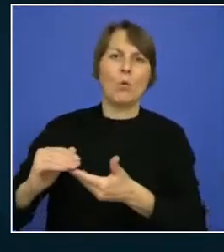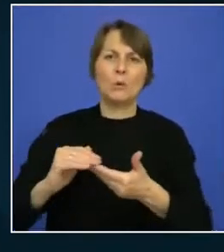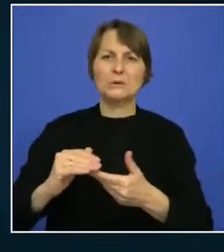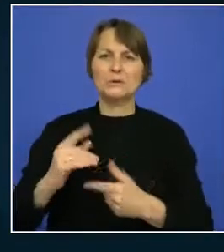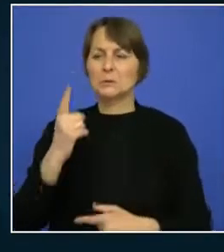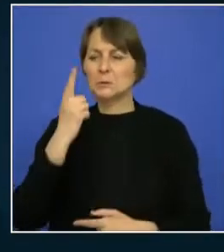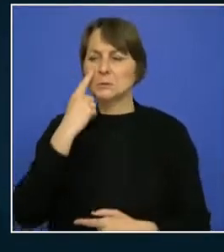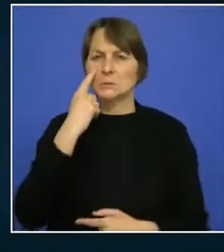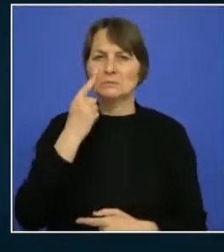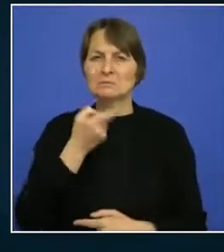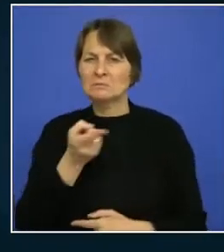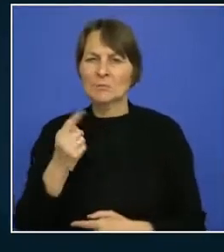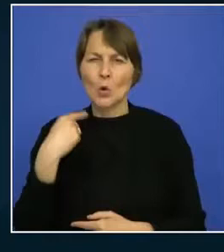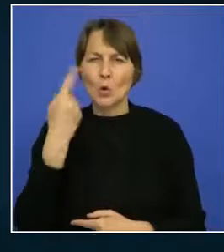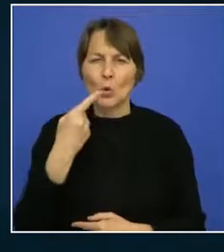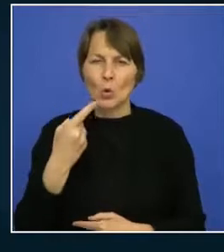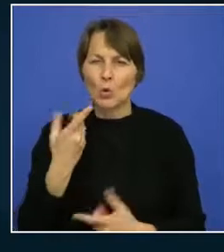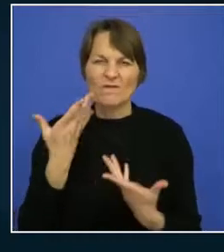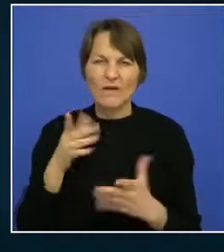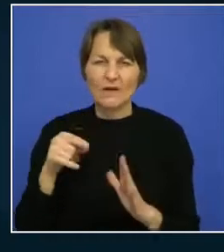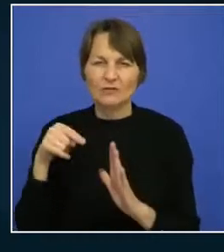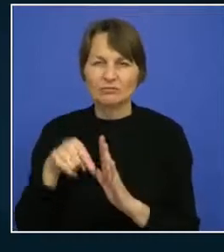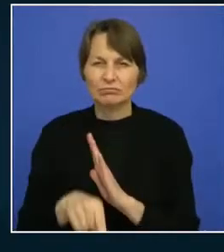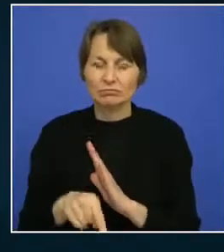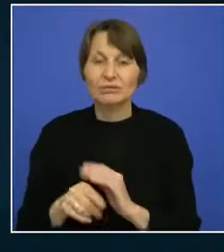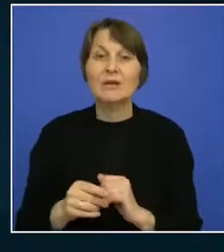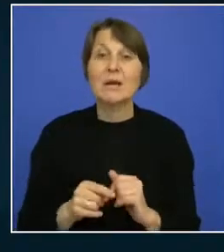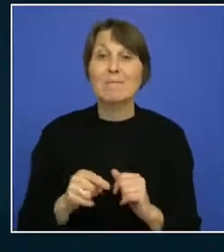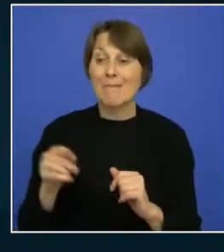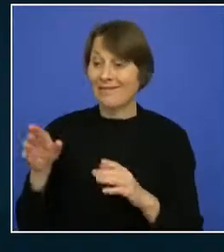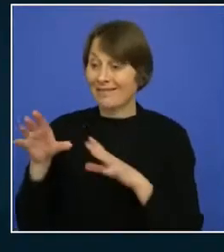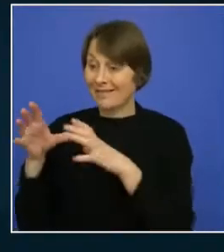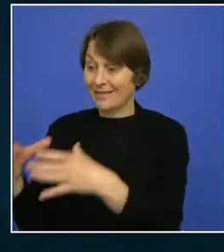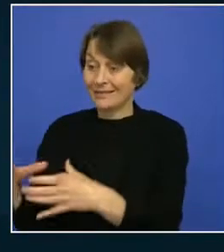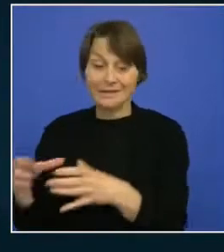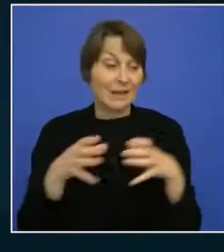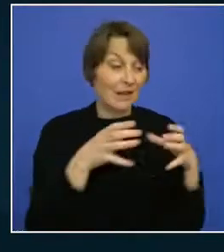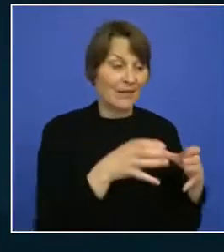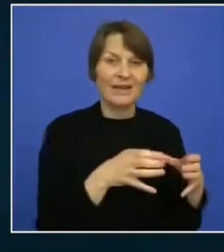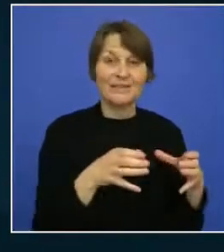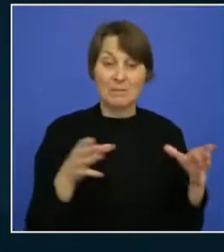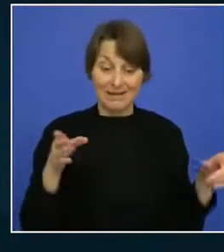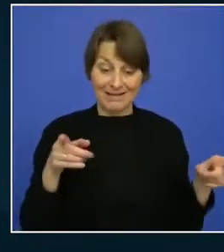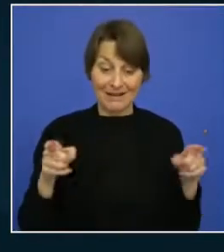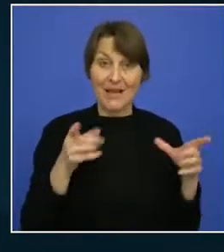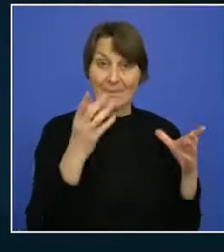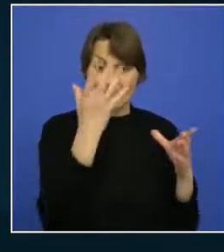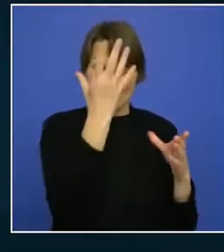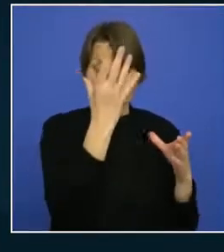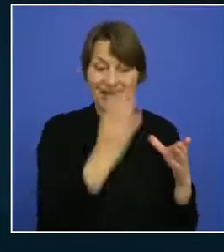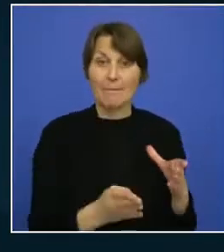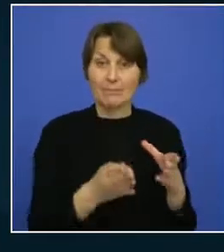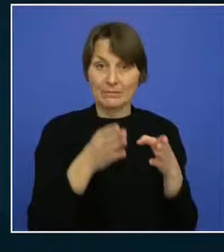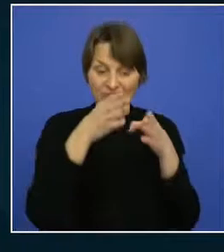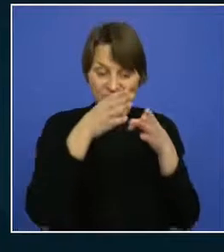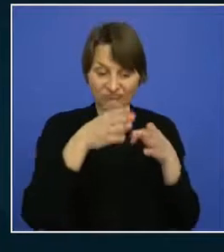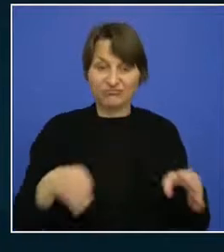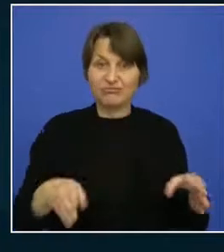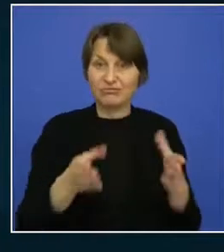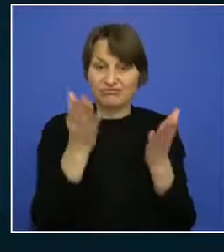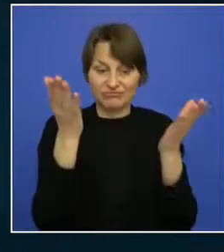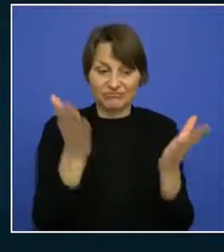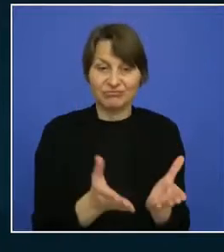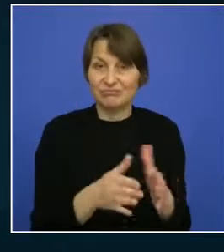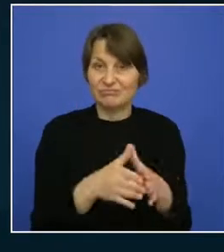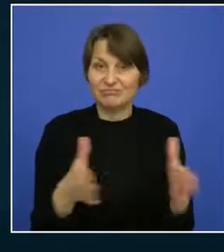out. But in the middle, there's a huge gap. And it's in this gap where all the bad guys